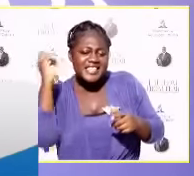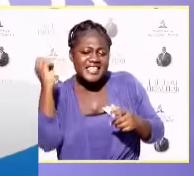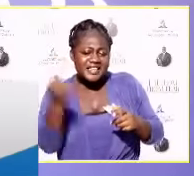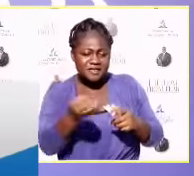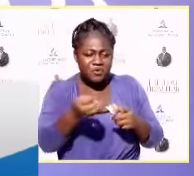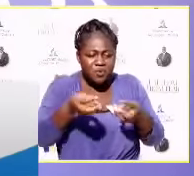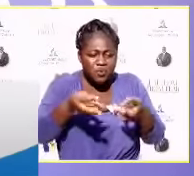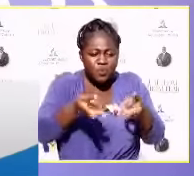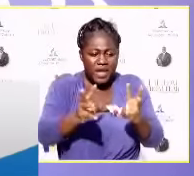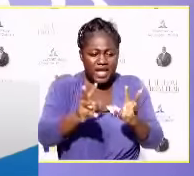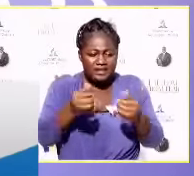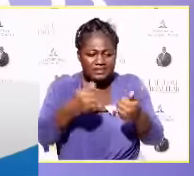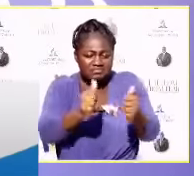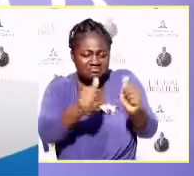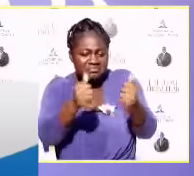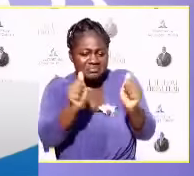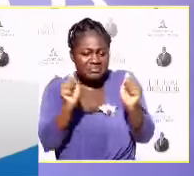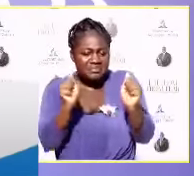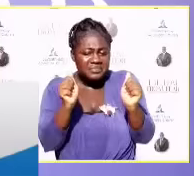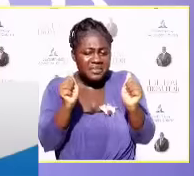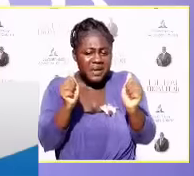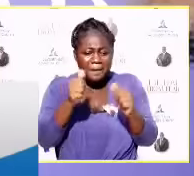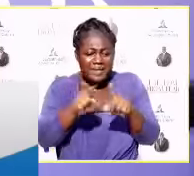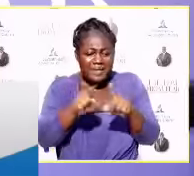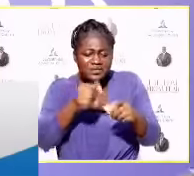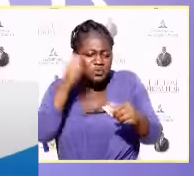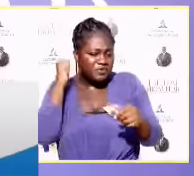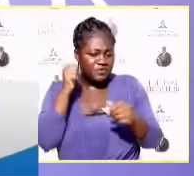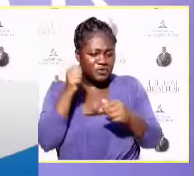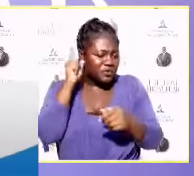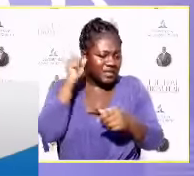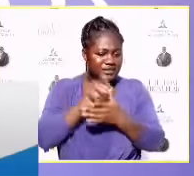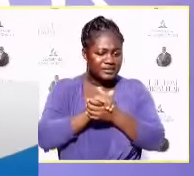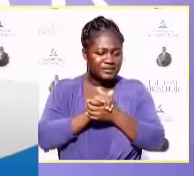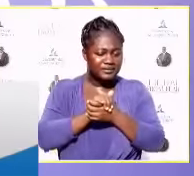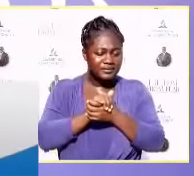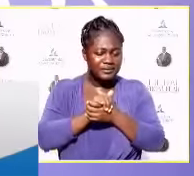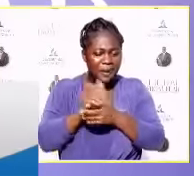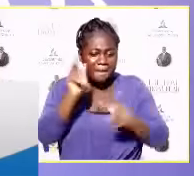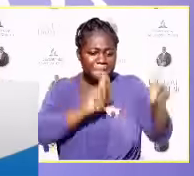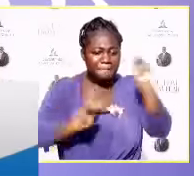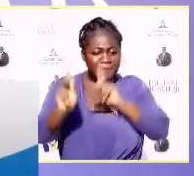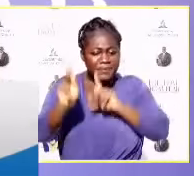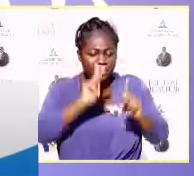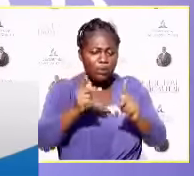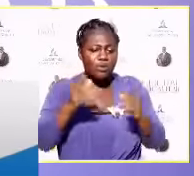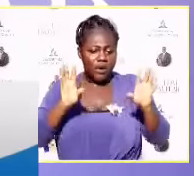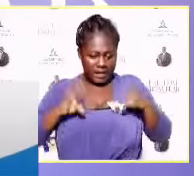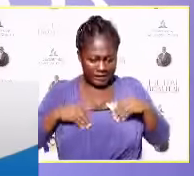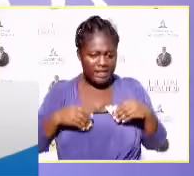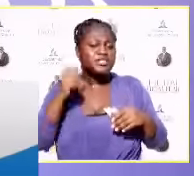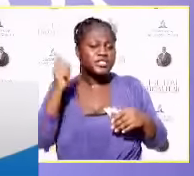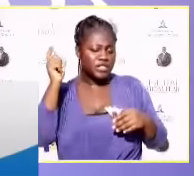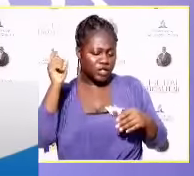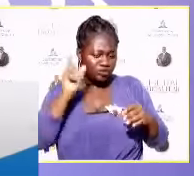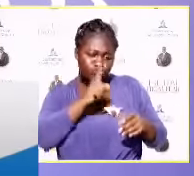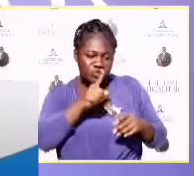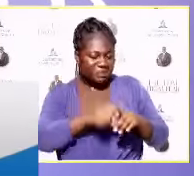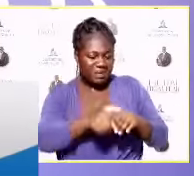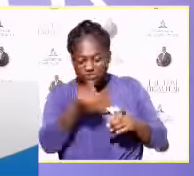of. In other words, people will see the truth and condemn the truth.